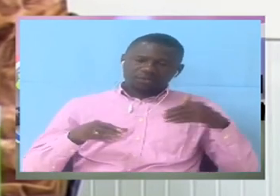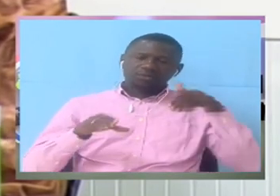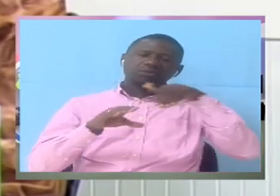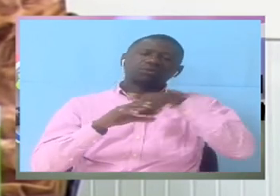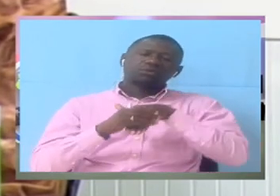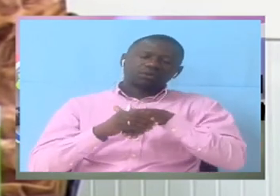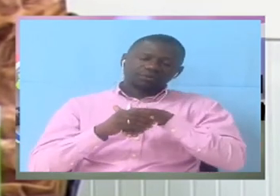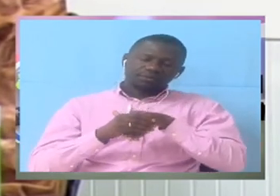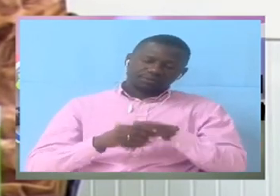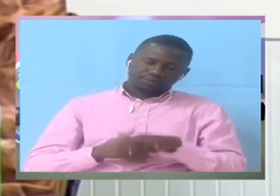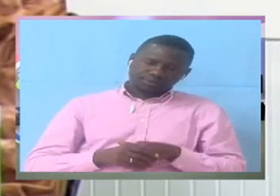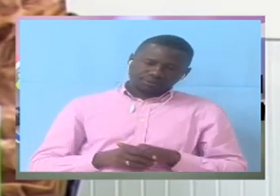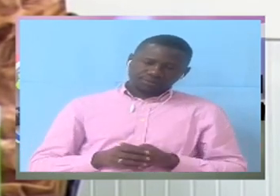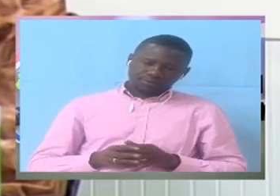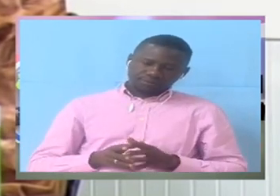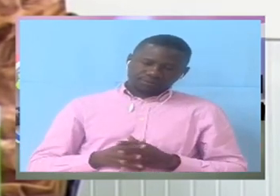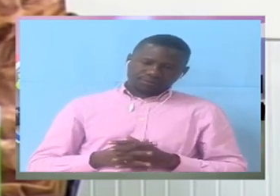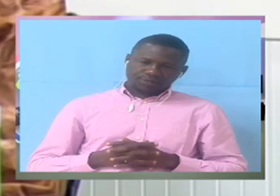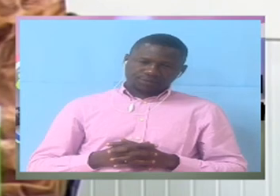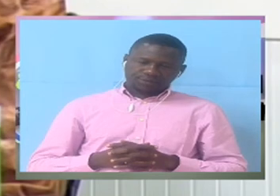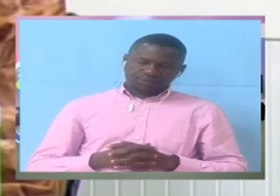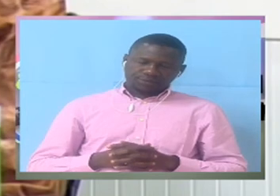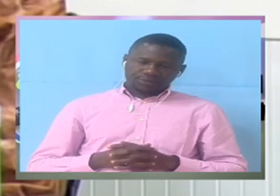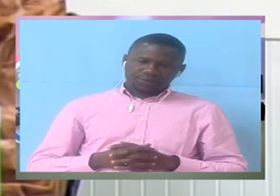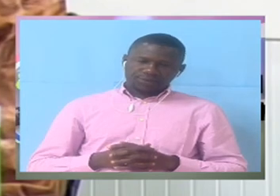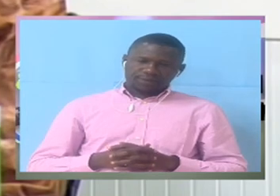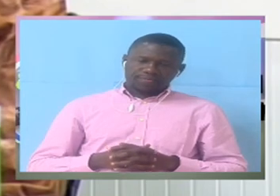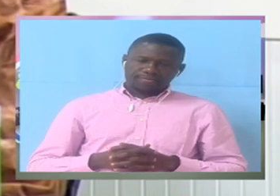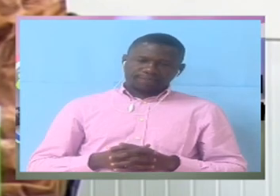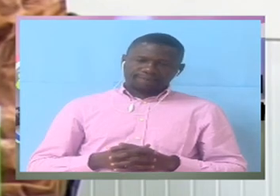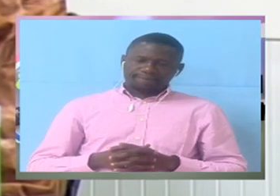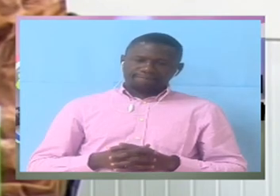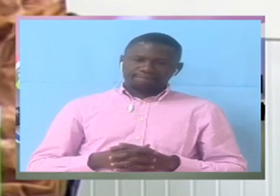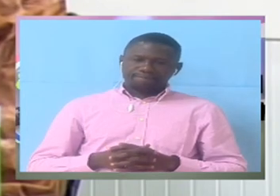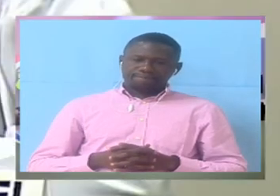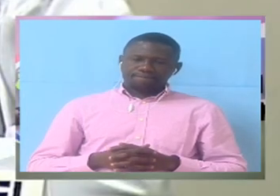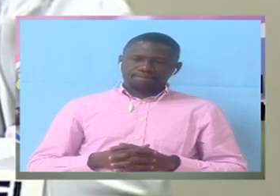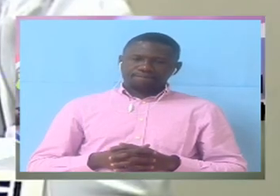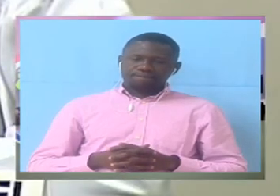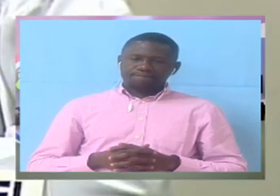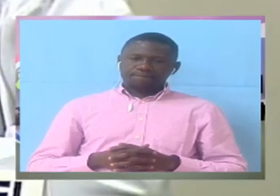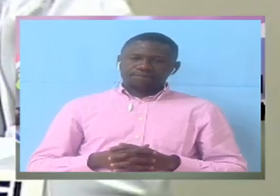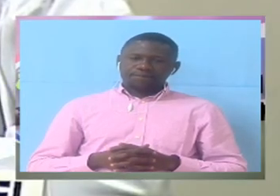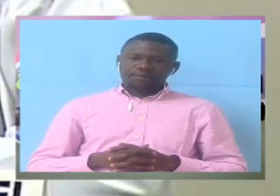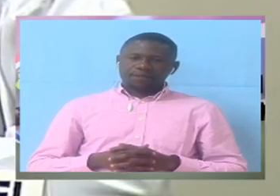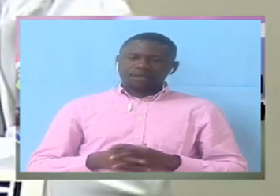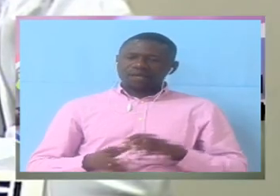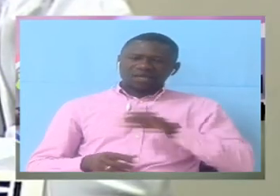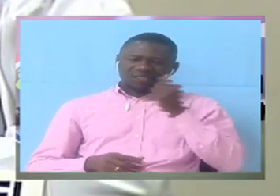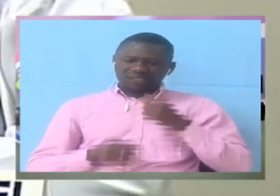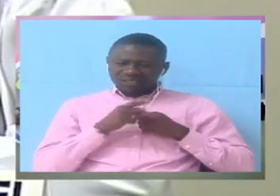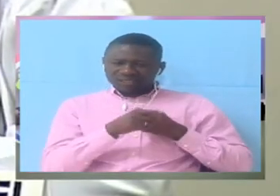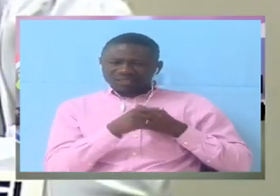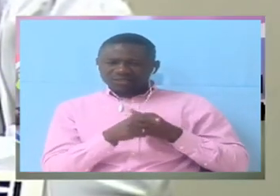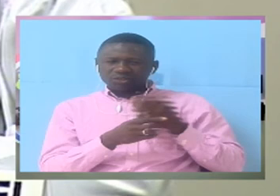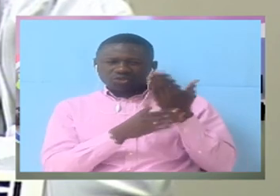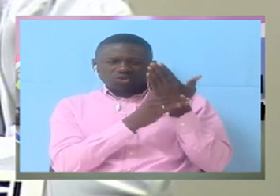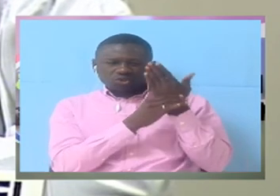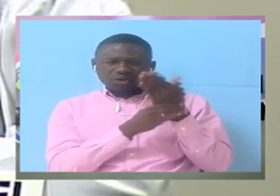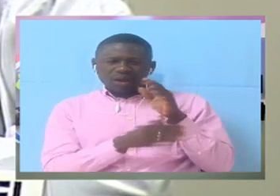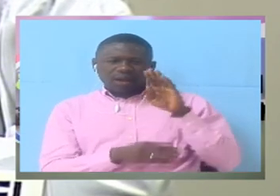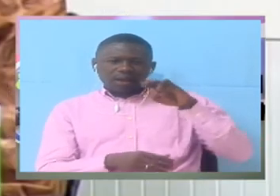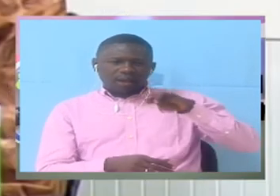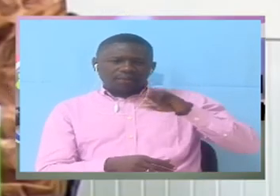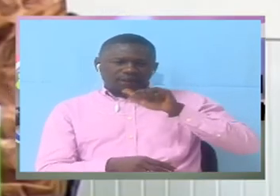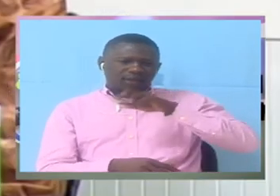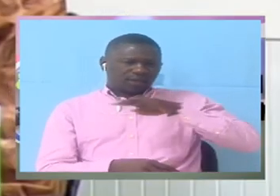then I later decided to join them. And this Dr. Mane, is he known by